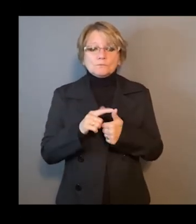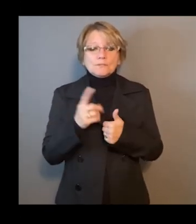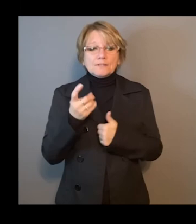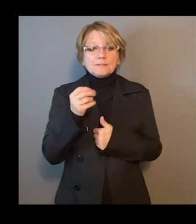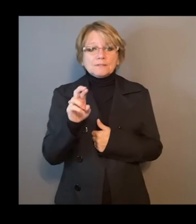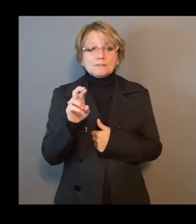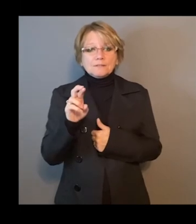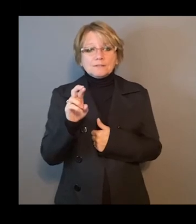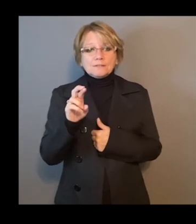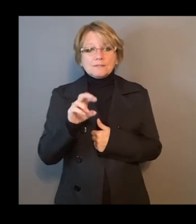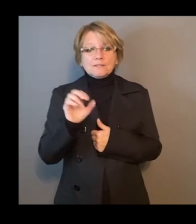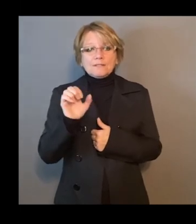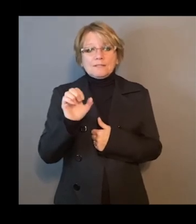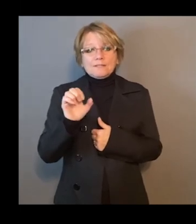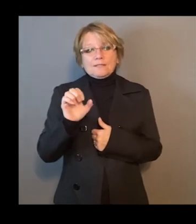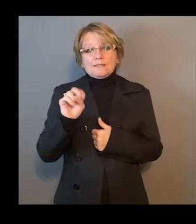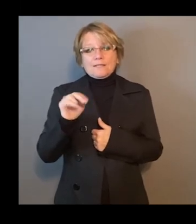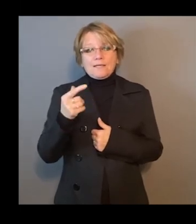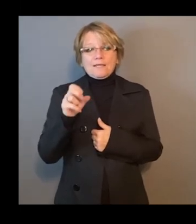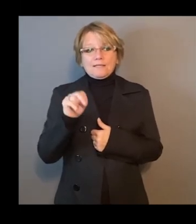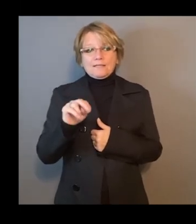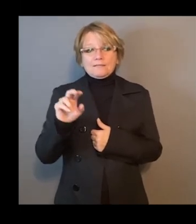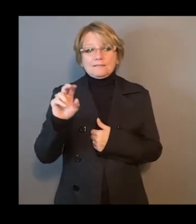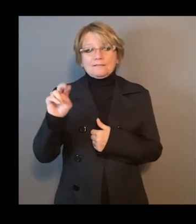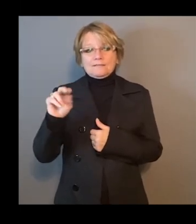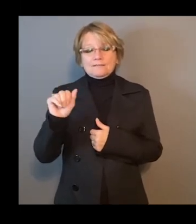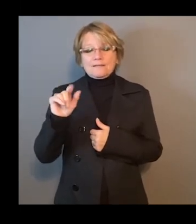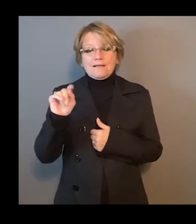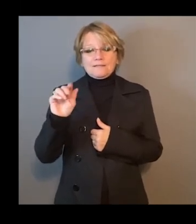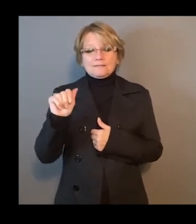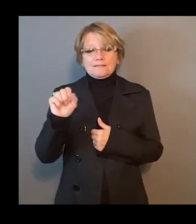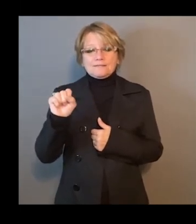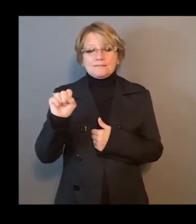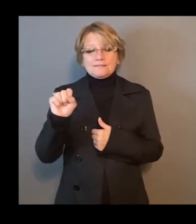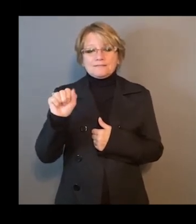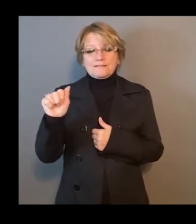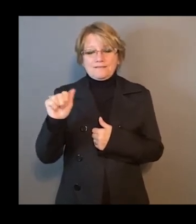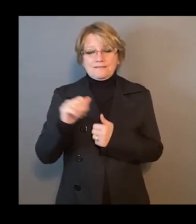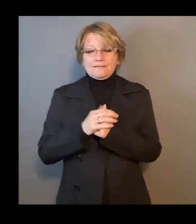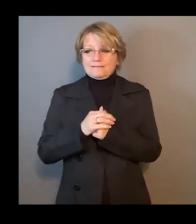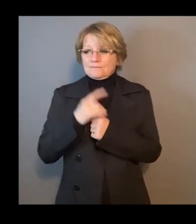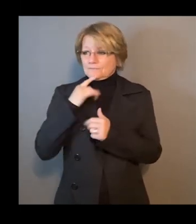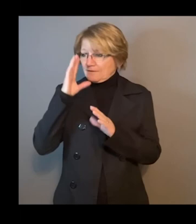start with Dr. Engin Atase. Engin, could you say hello?